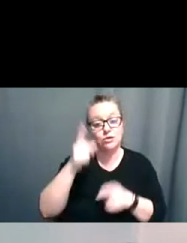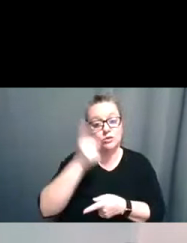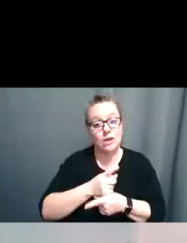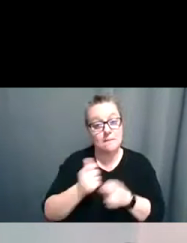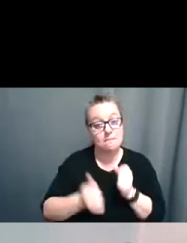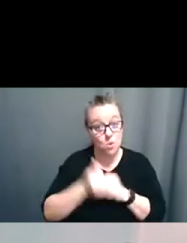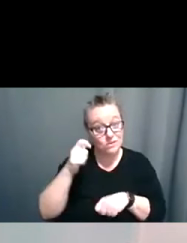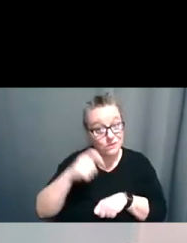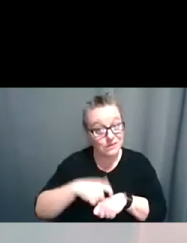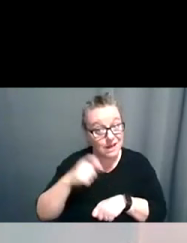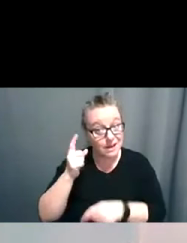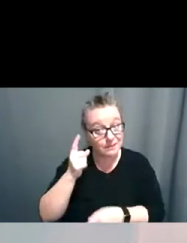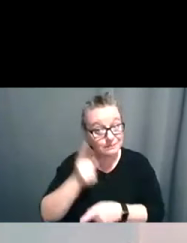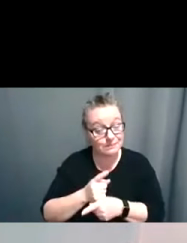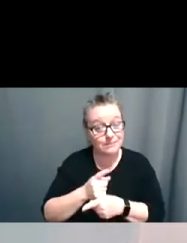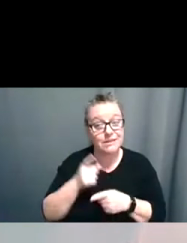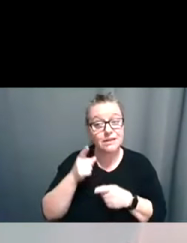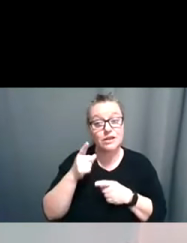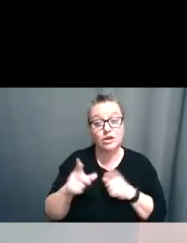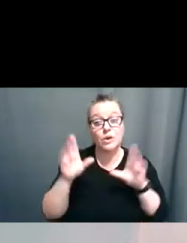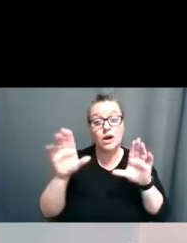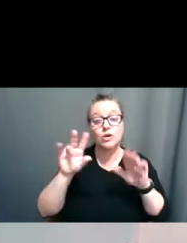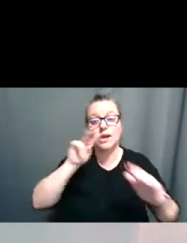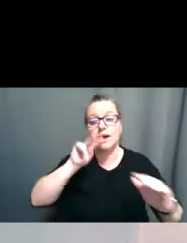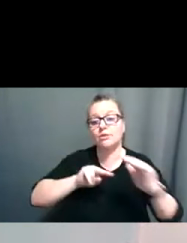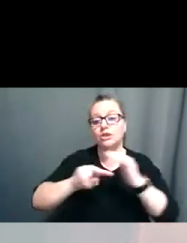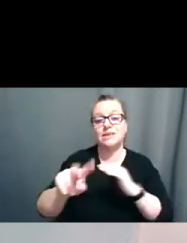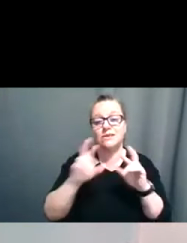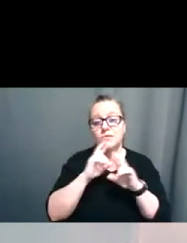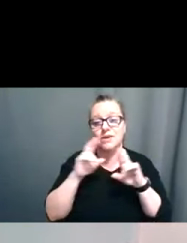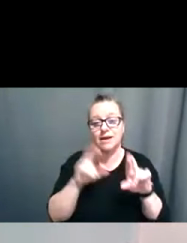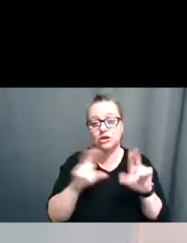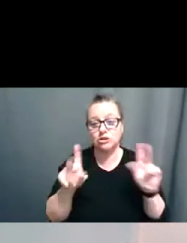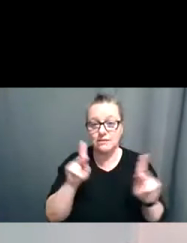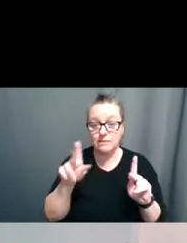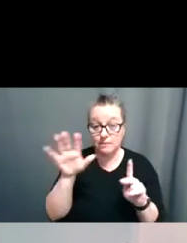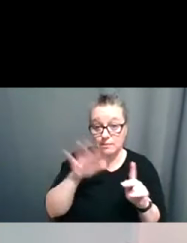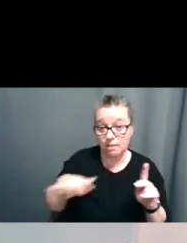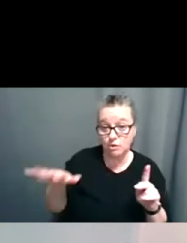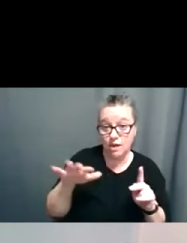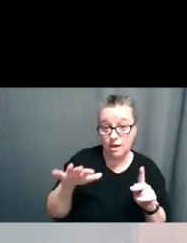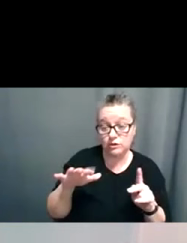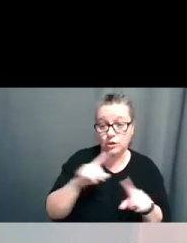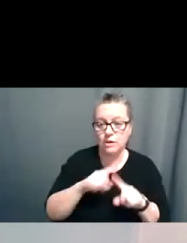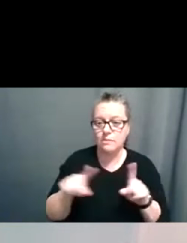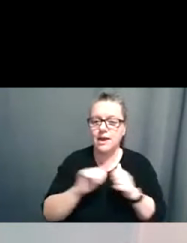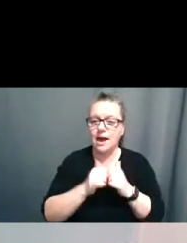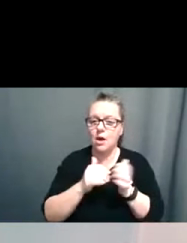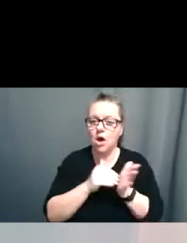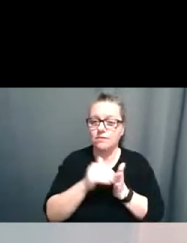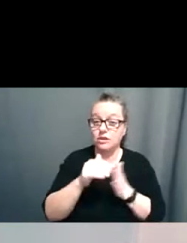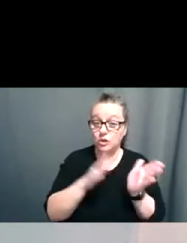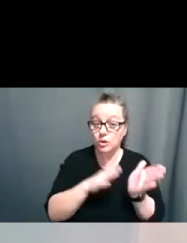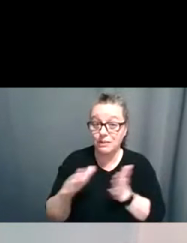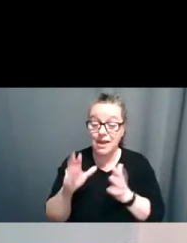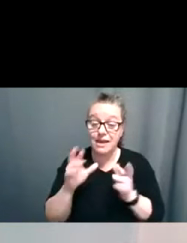of the time. You are great at predicting the reactions of the folks around you. But how often do you plan a response to